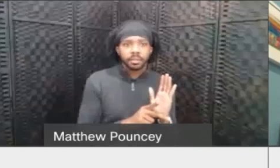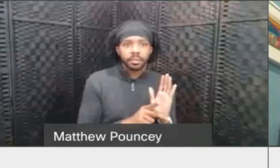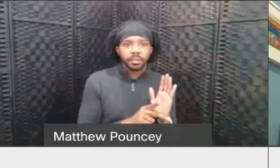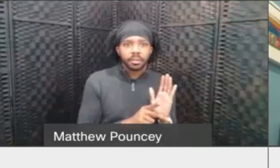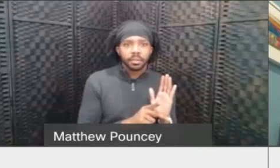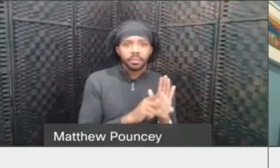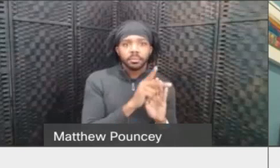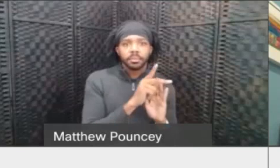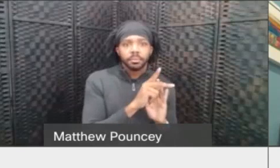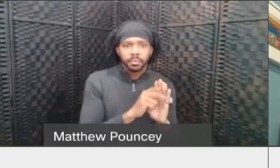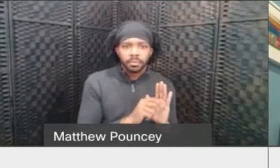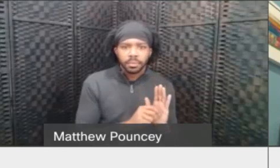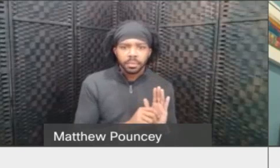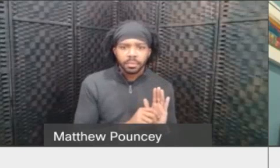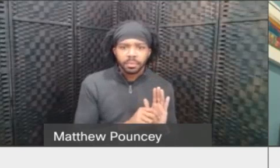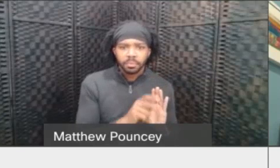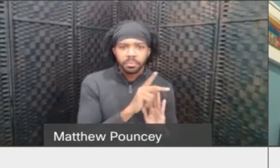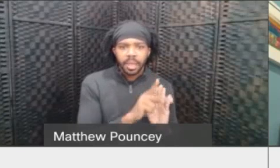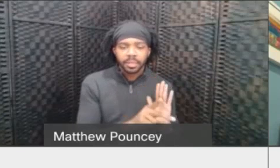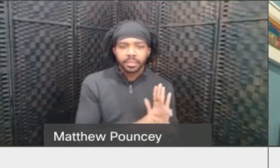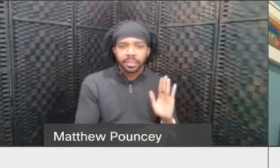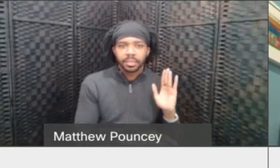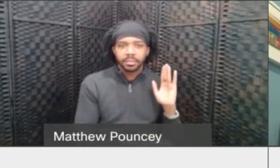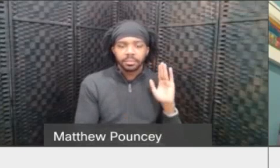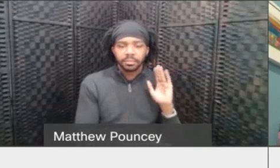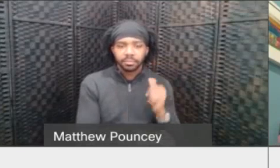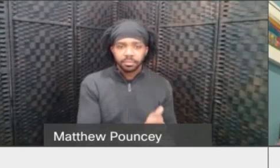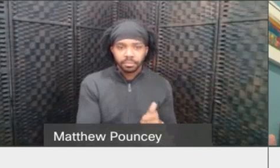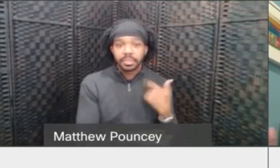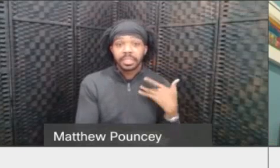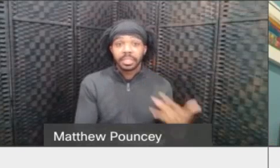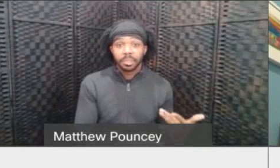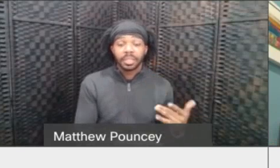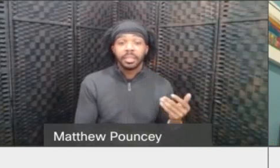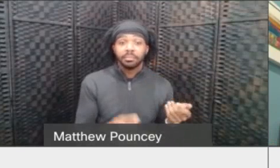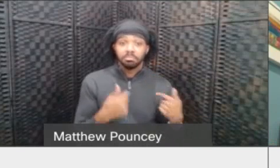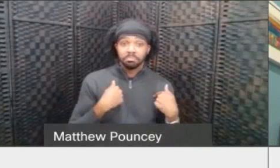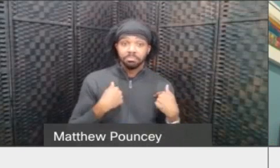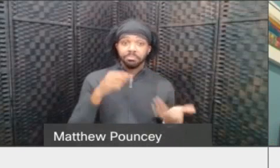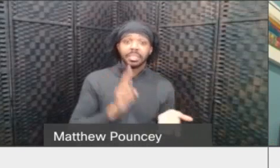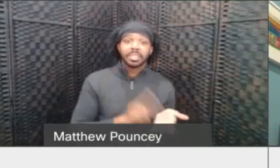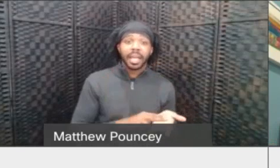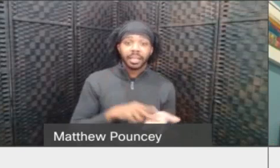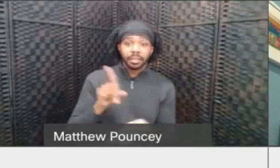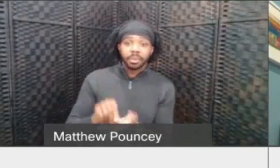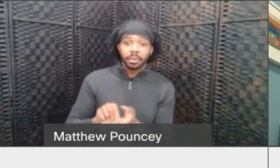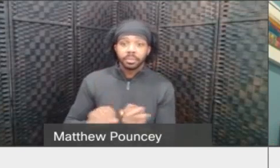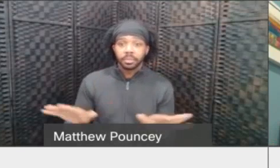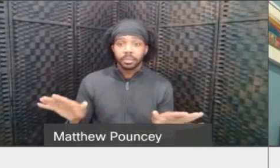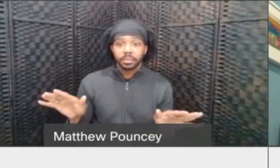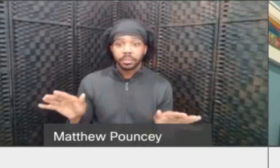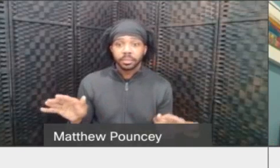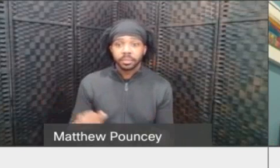typically it's signed off on by me and then it is published. So